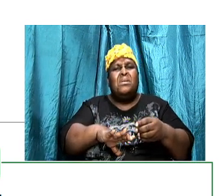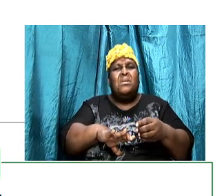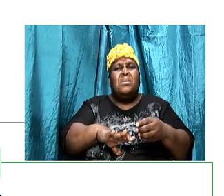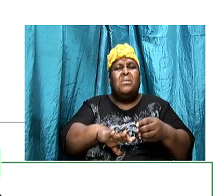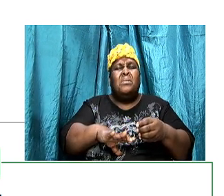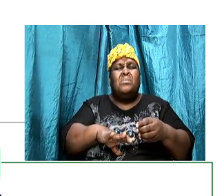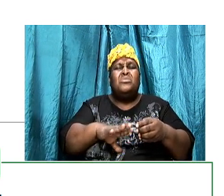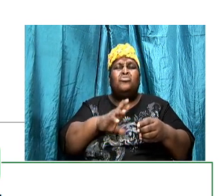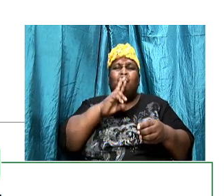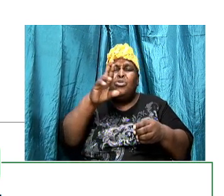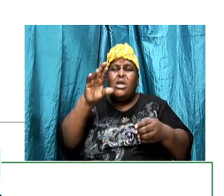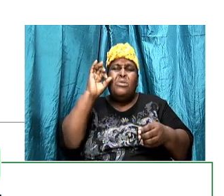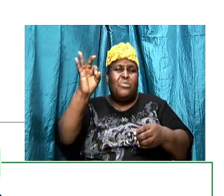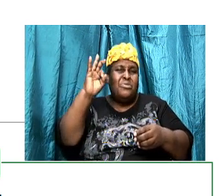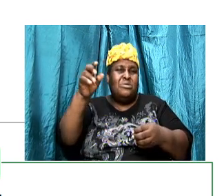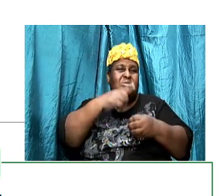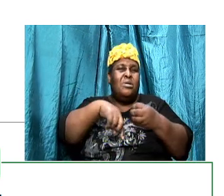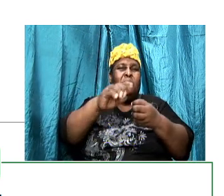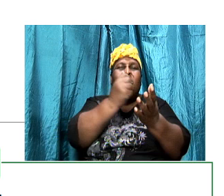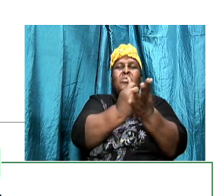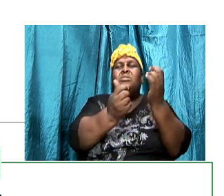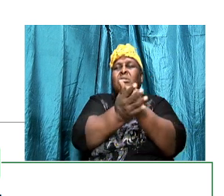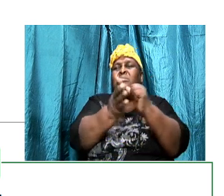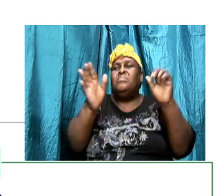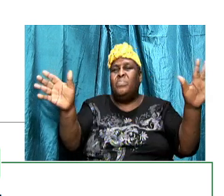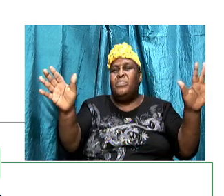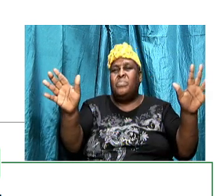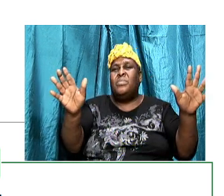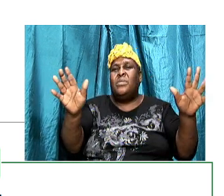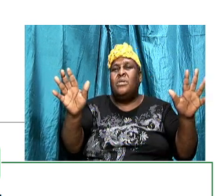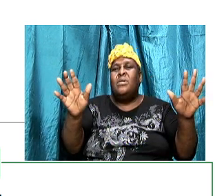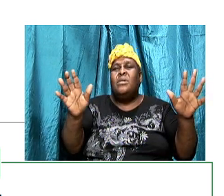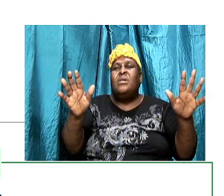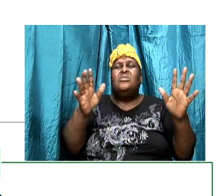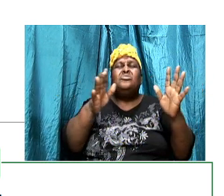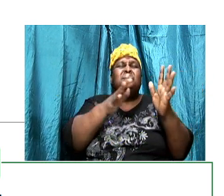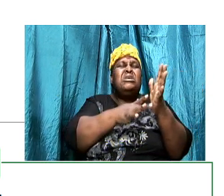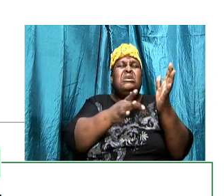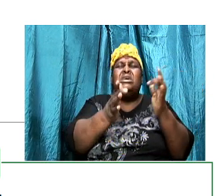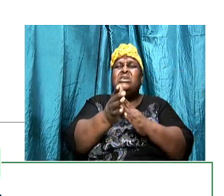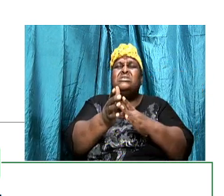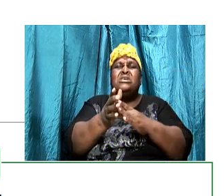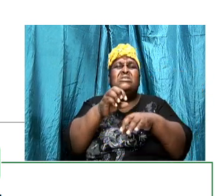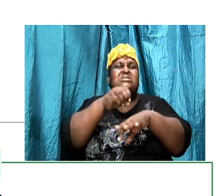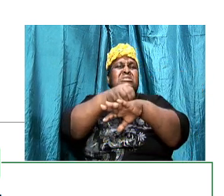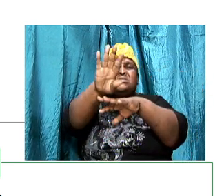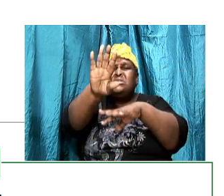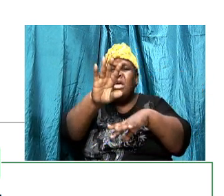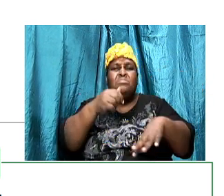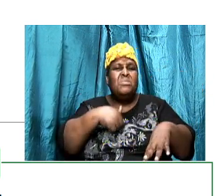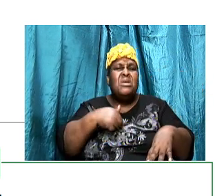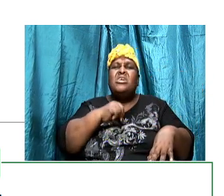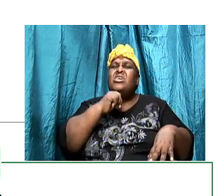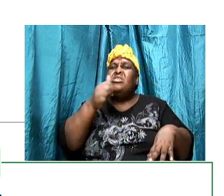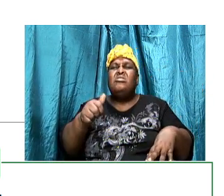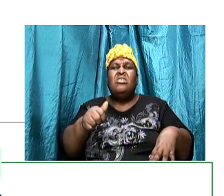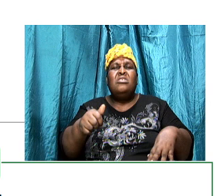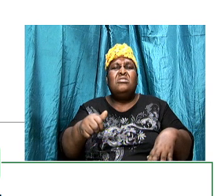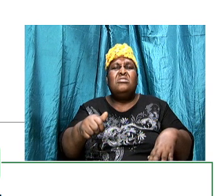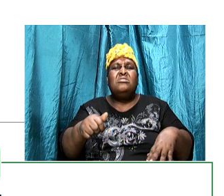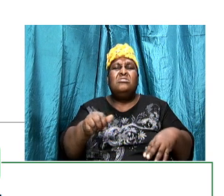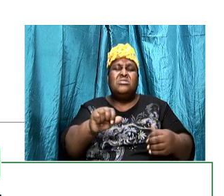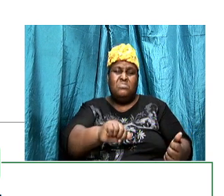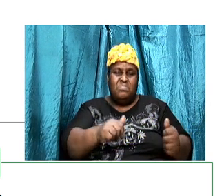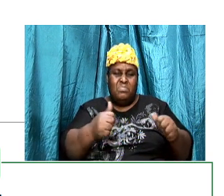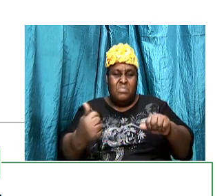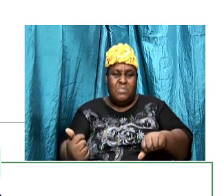And he made another statement. He said, Christ sent me not to baptize, but to preach. And some folks look at this and say, you see, baptism